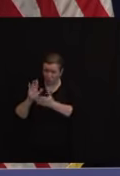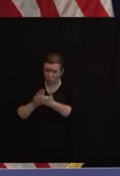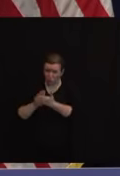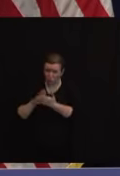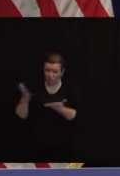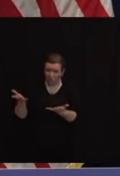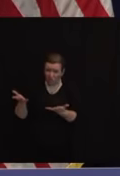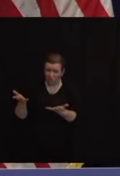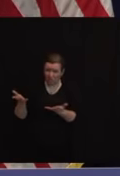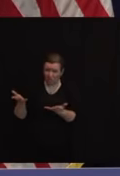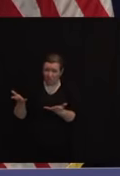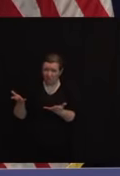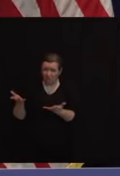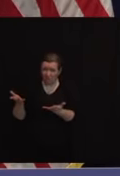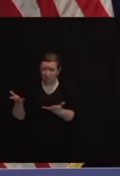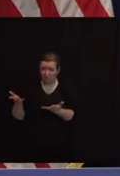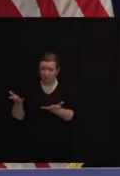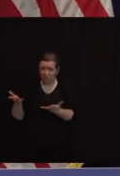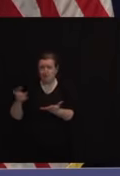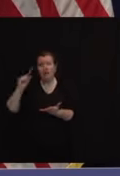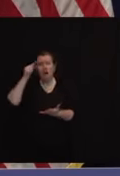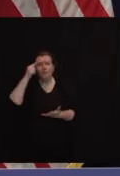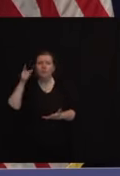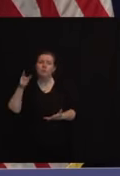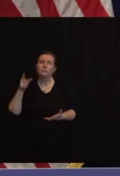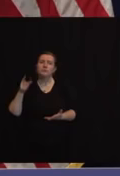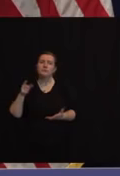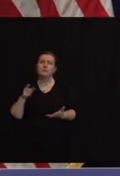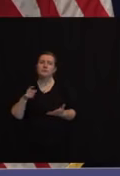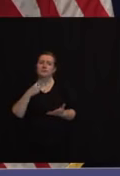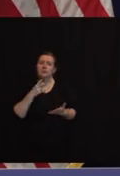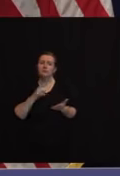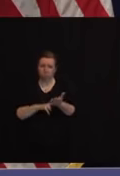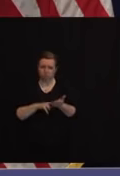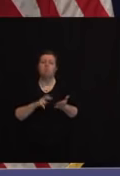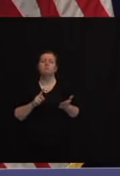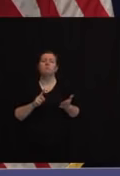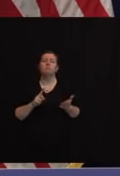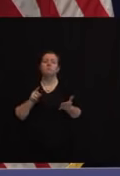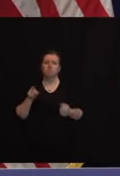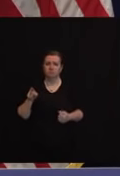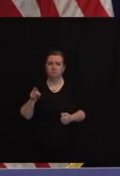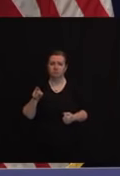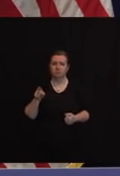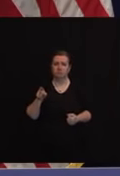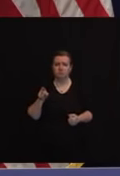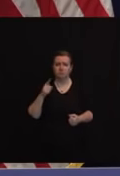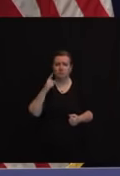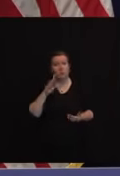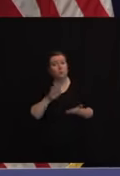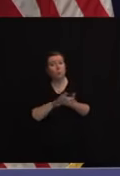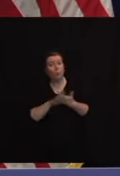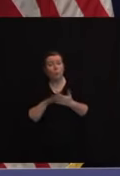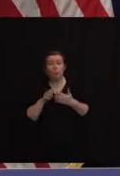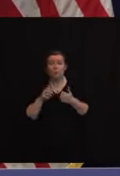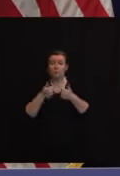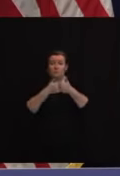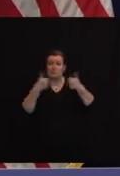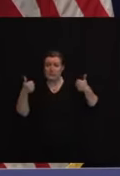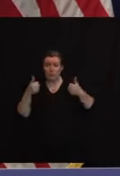then you signed legislation saying that the days for where schools are doing distance learning count toward the